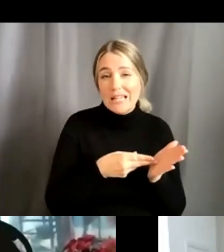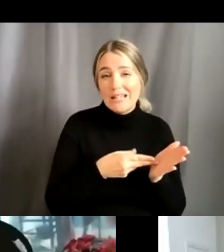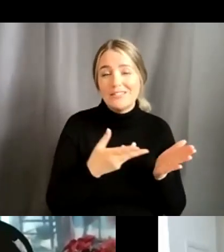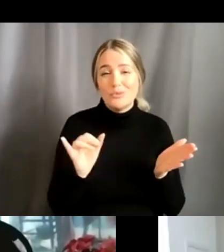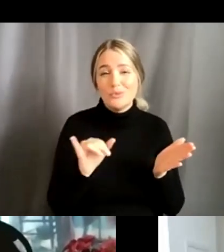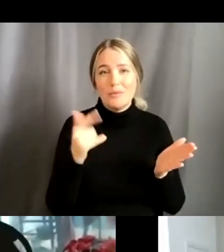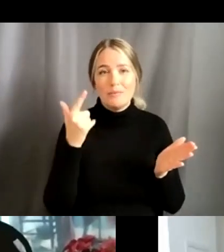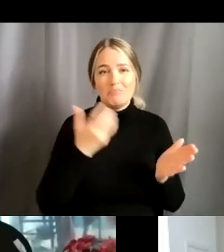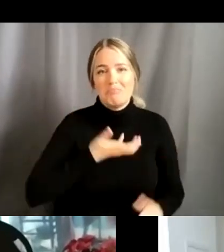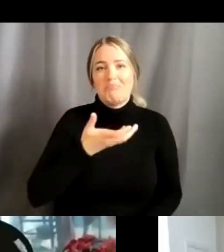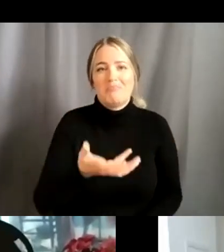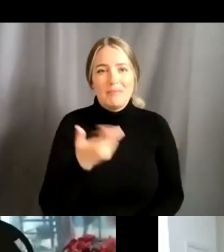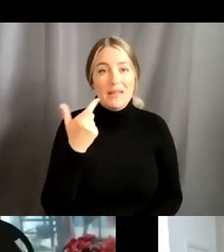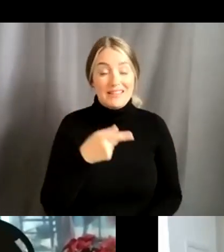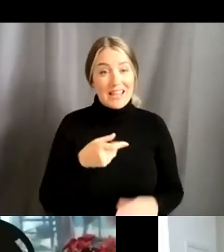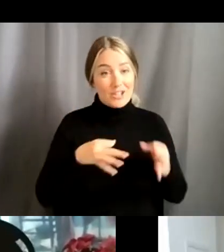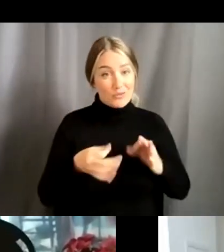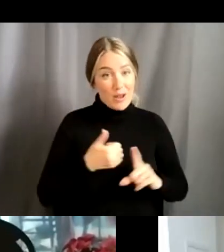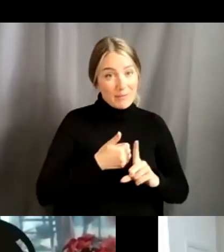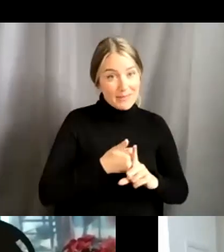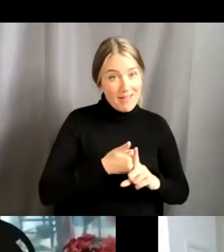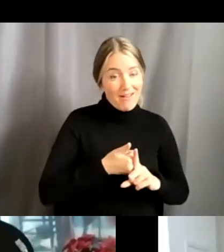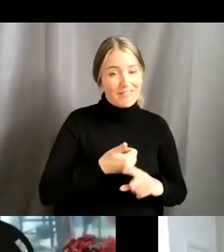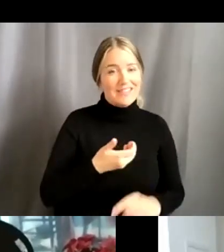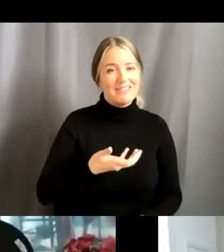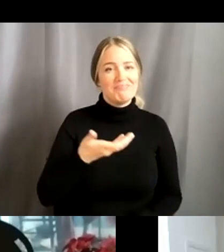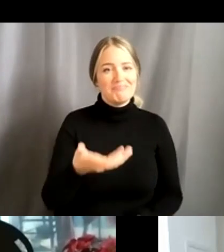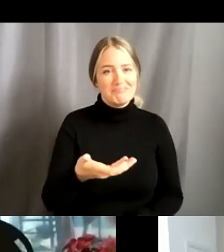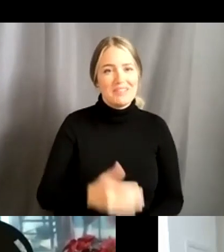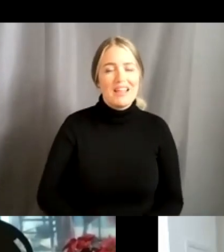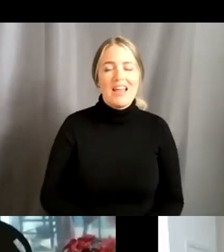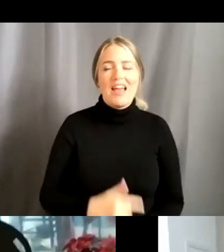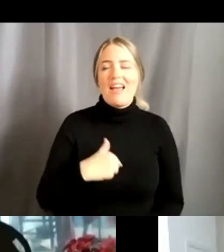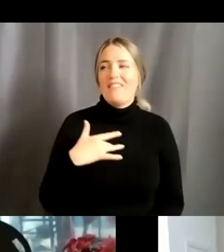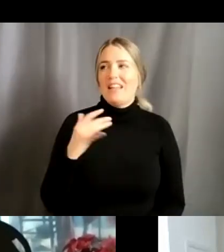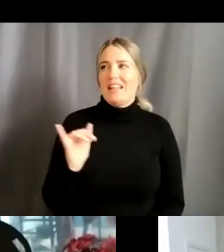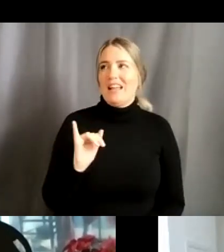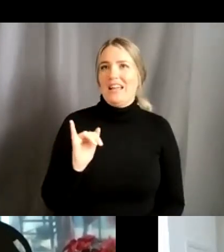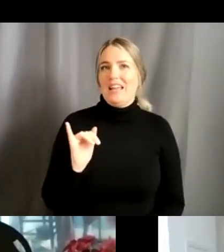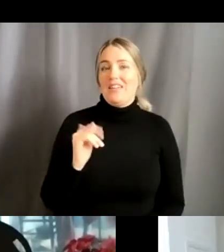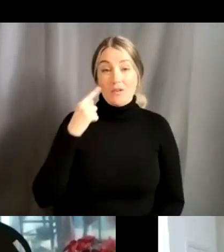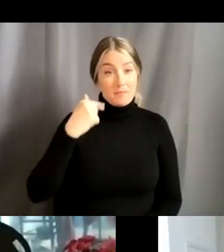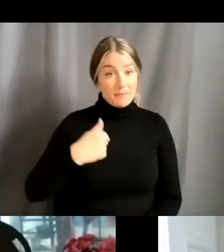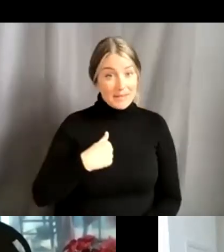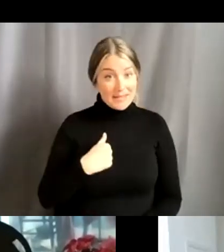because they're describing themselves. And I feel like I for me, describing our artists